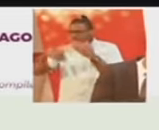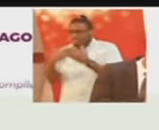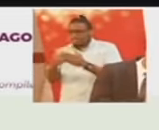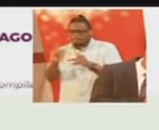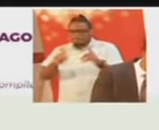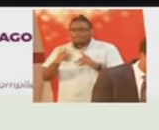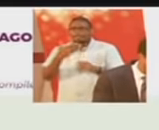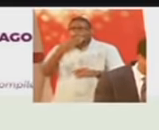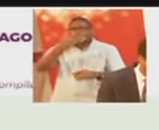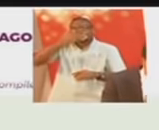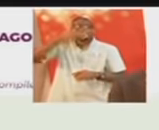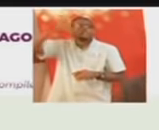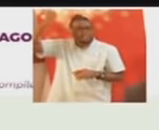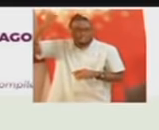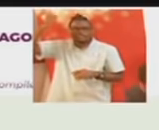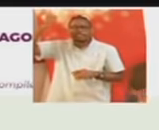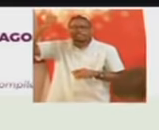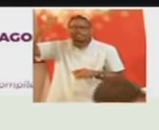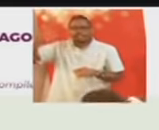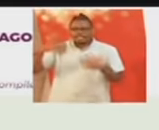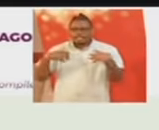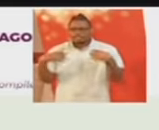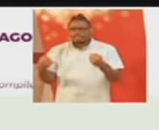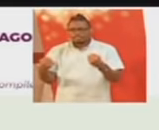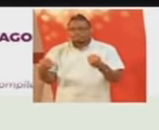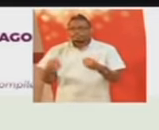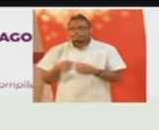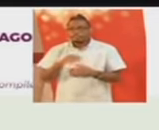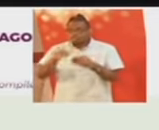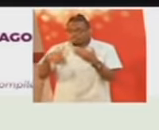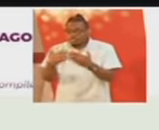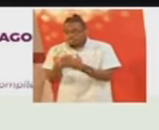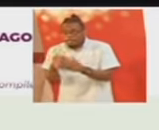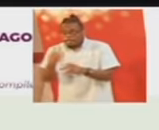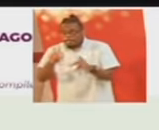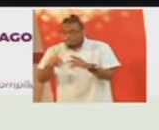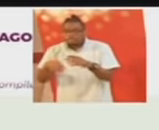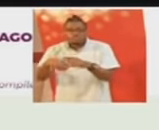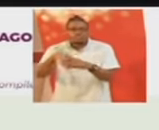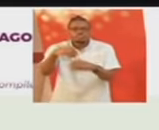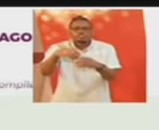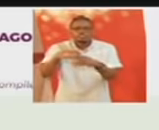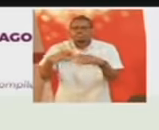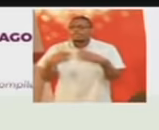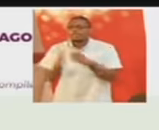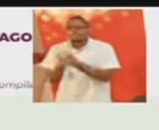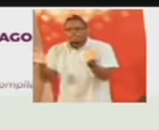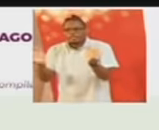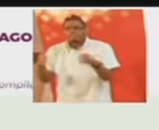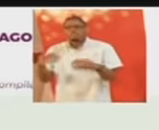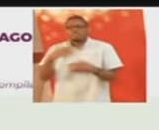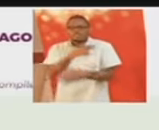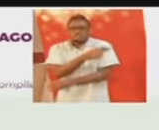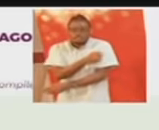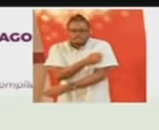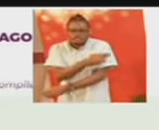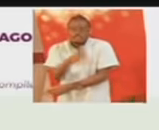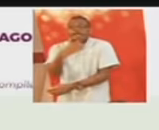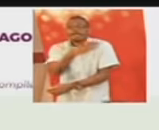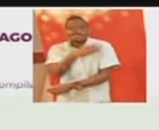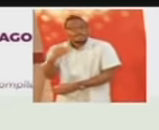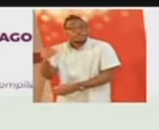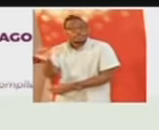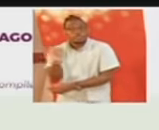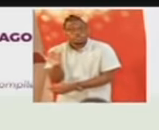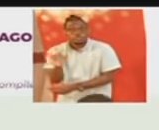a cumulative total of the number of persons discharged from the public health facilities, plus those who have recovered from the